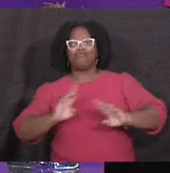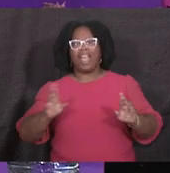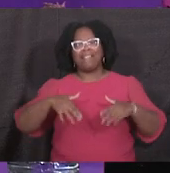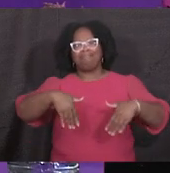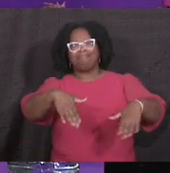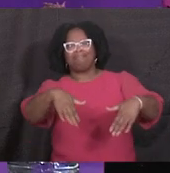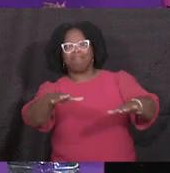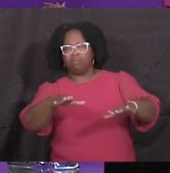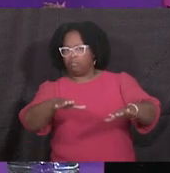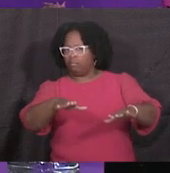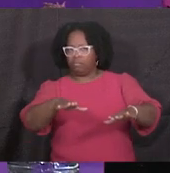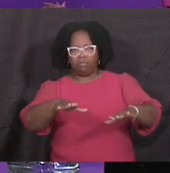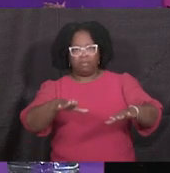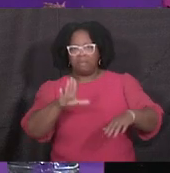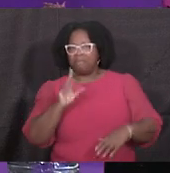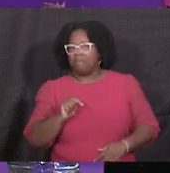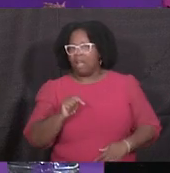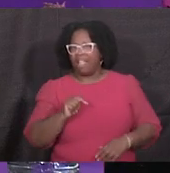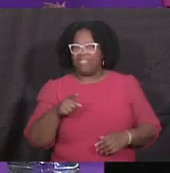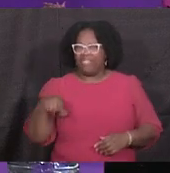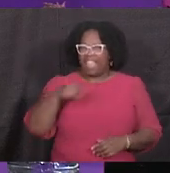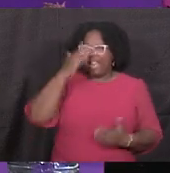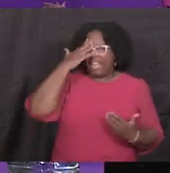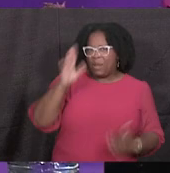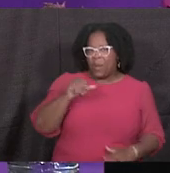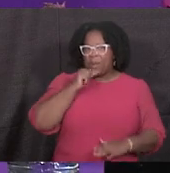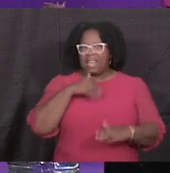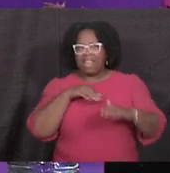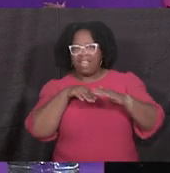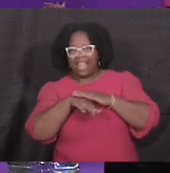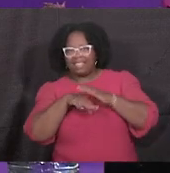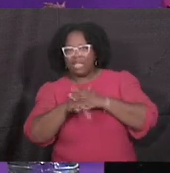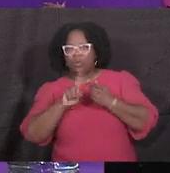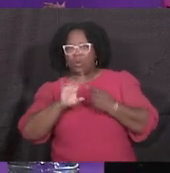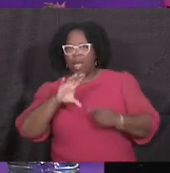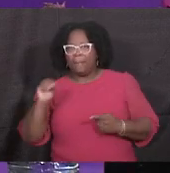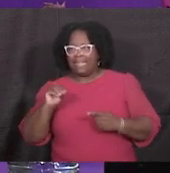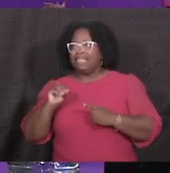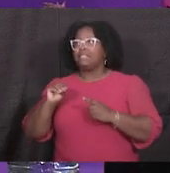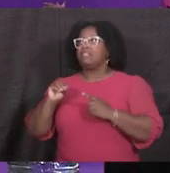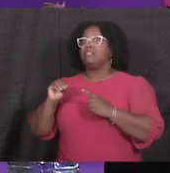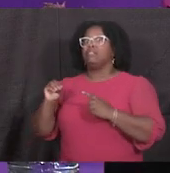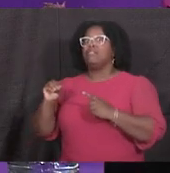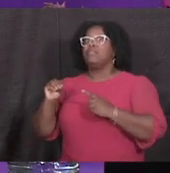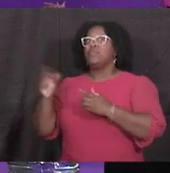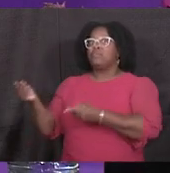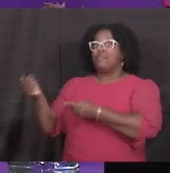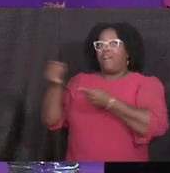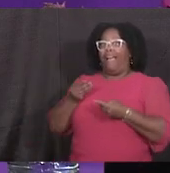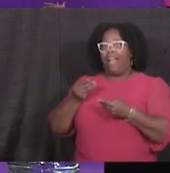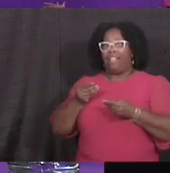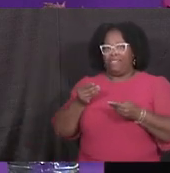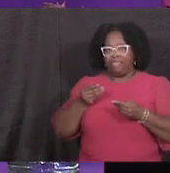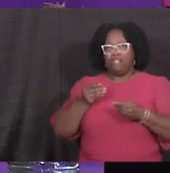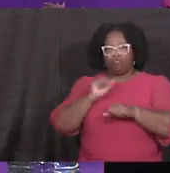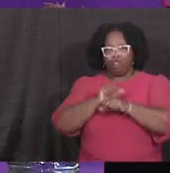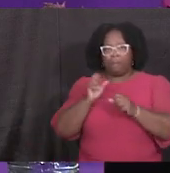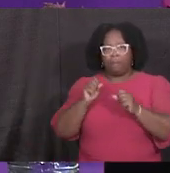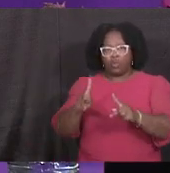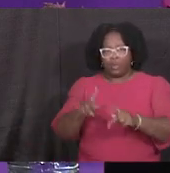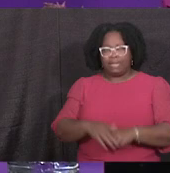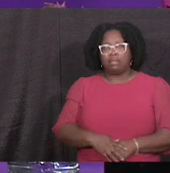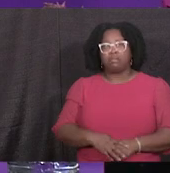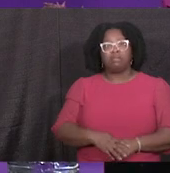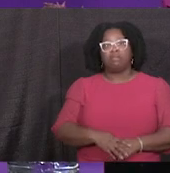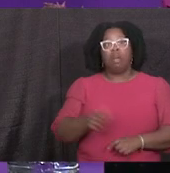they didn't really know and didn't have access to those companies to actually give them the jobs that they wanted. And then on the other side, the companies were saying,